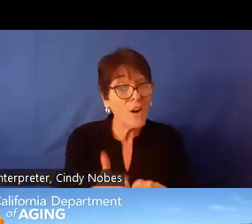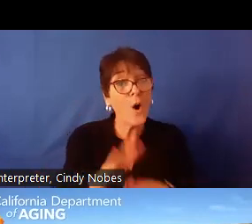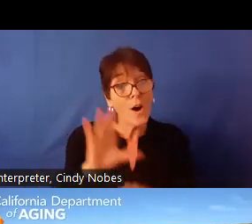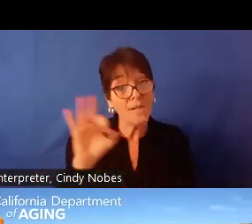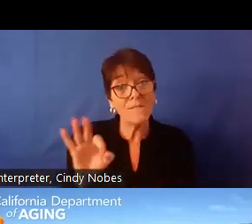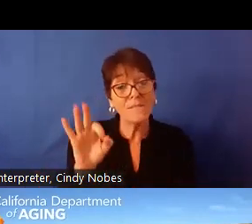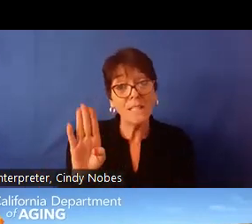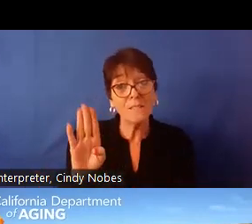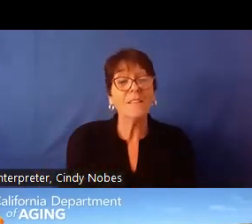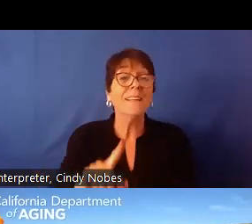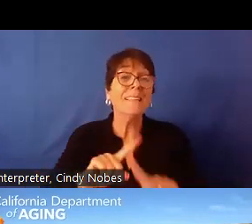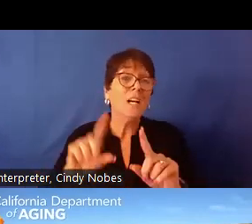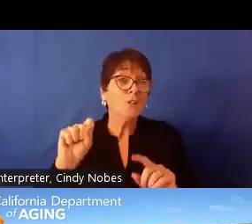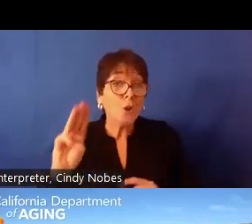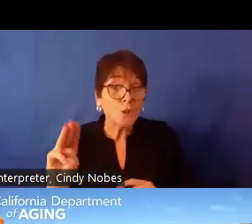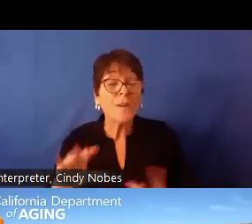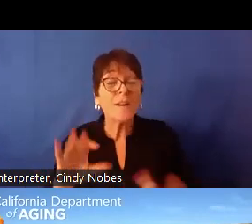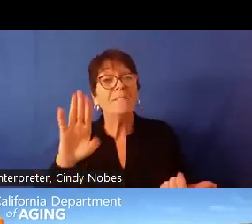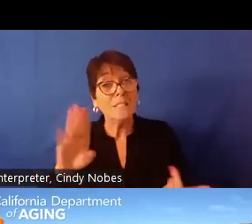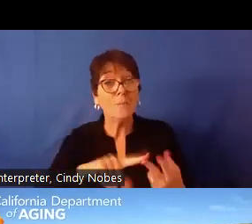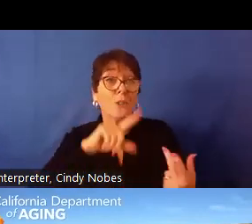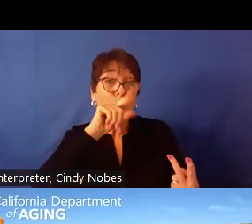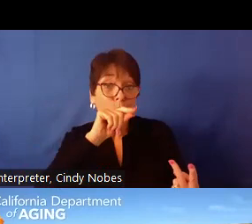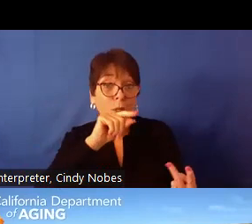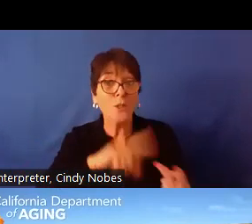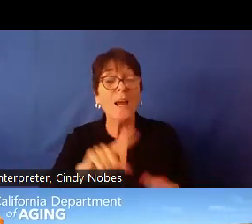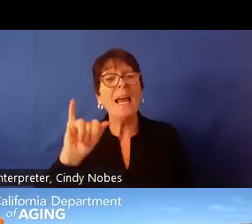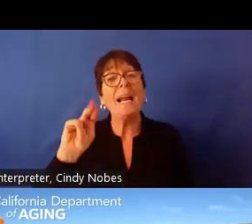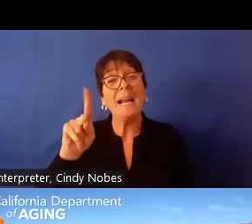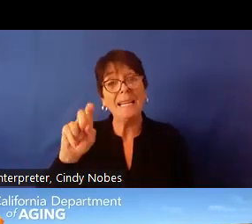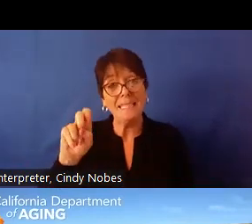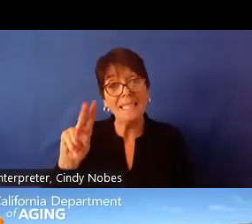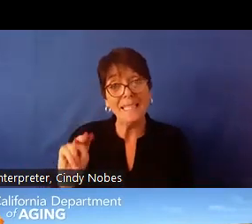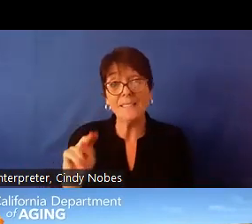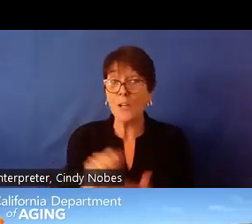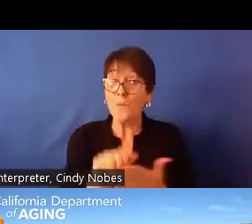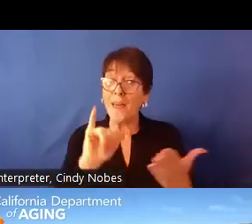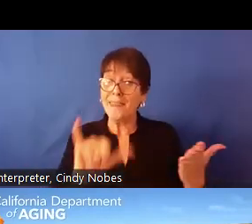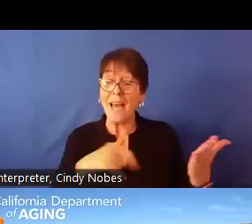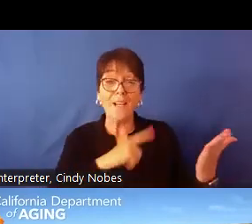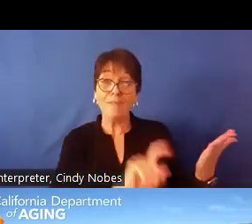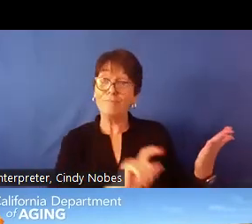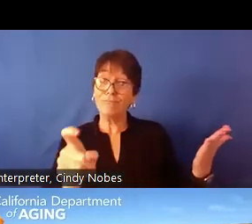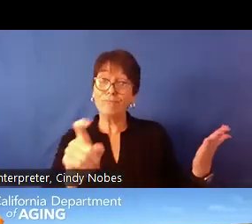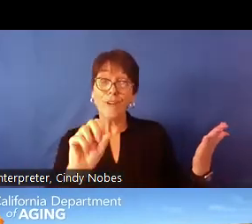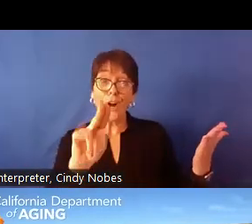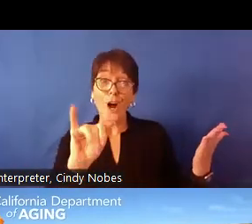our social media channels. That would be Facebook, Twitter, and LinkedIn. And with that, I'll turn it back to Connie for questions and answers.